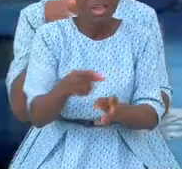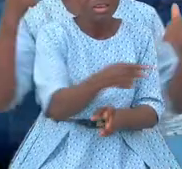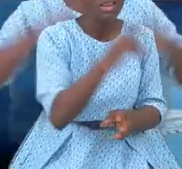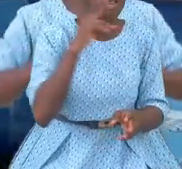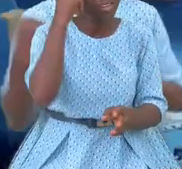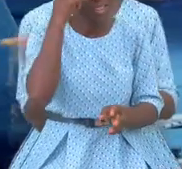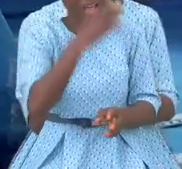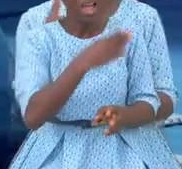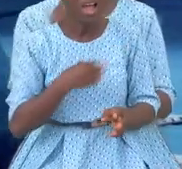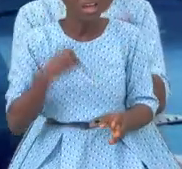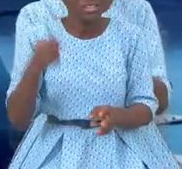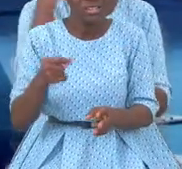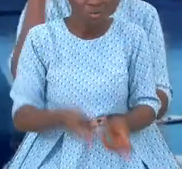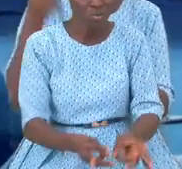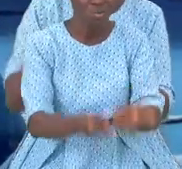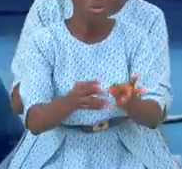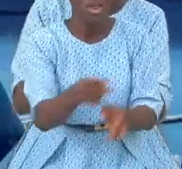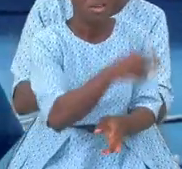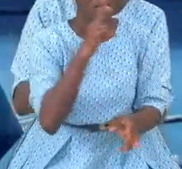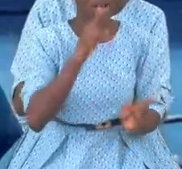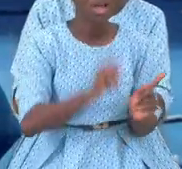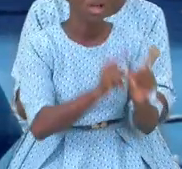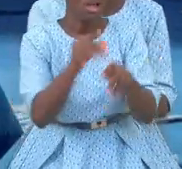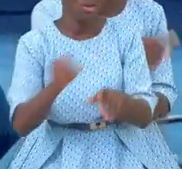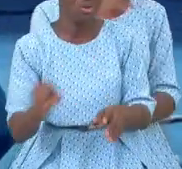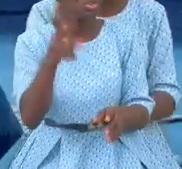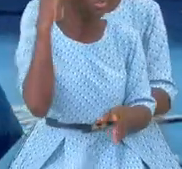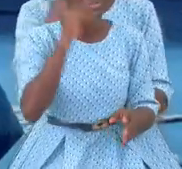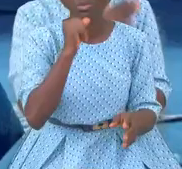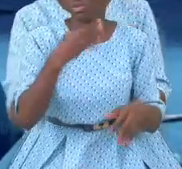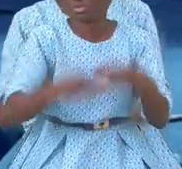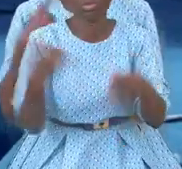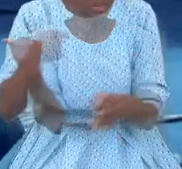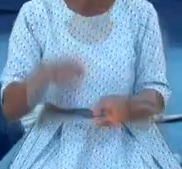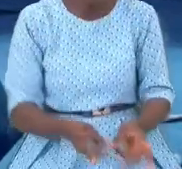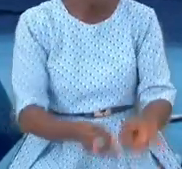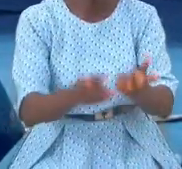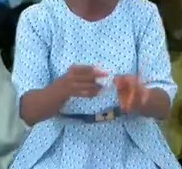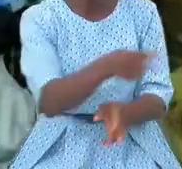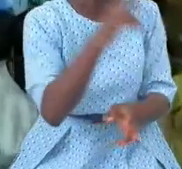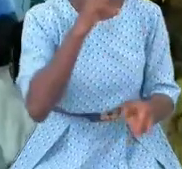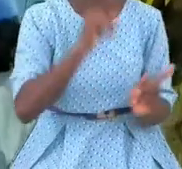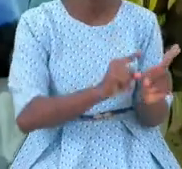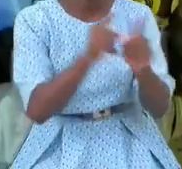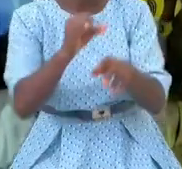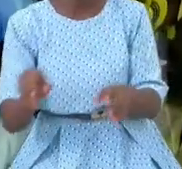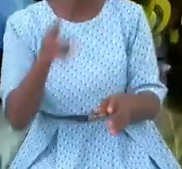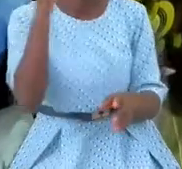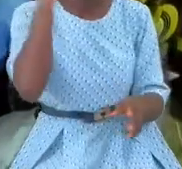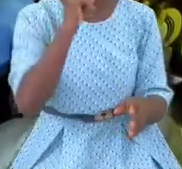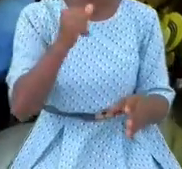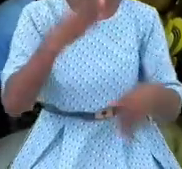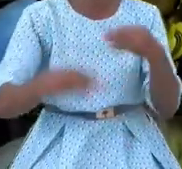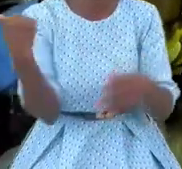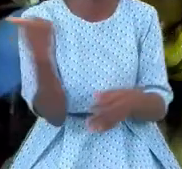anyone or criticize anyone. You'll not criticize anybody anymore. I